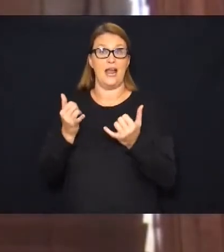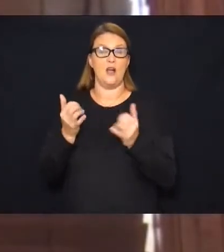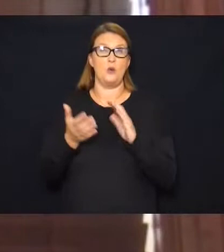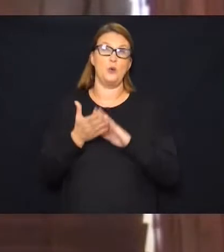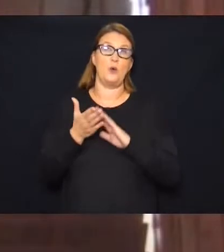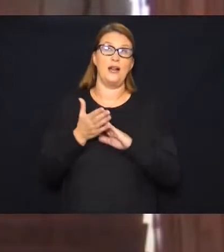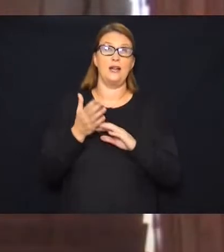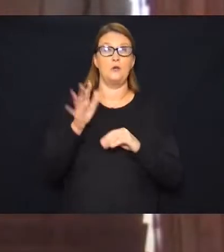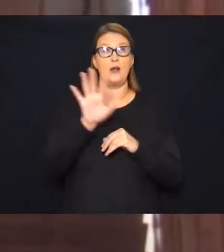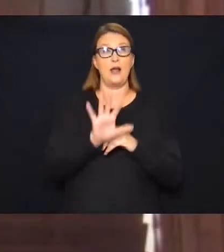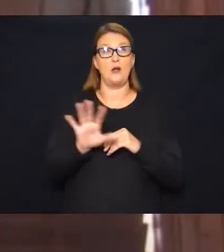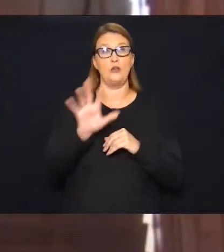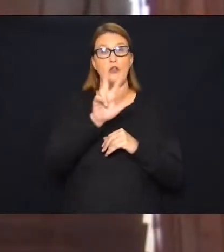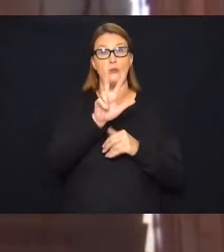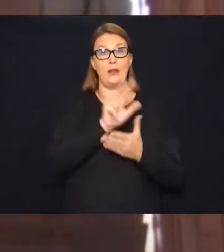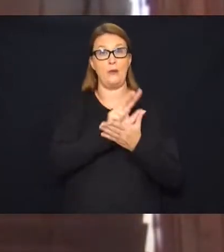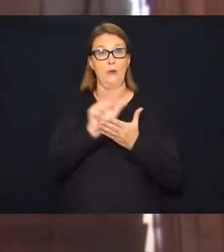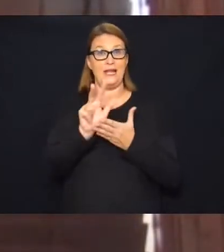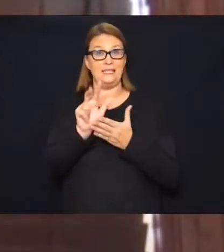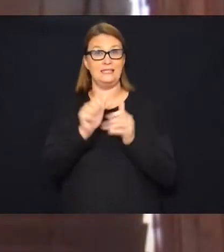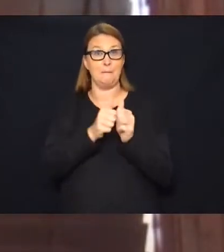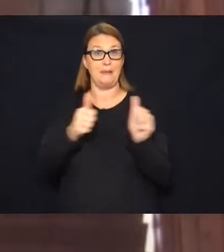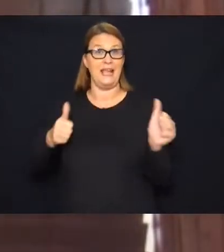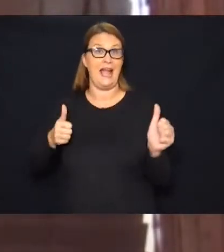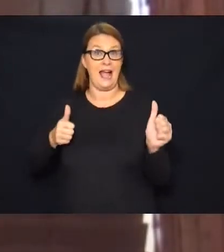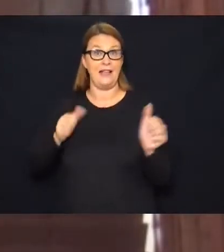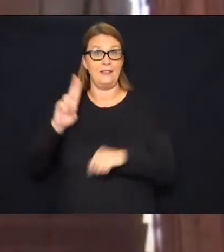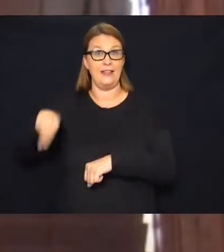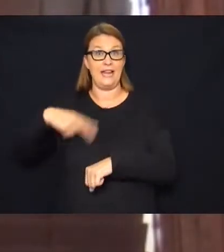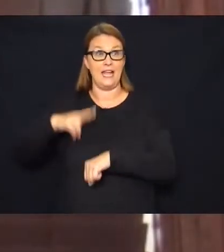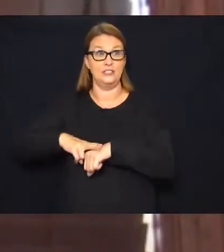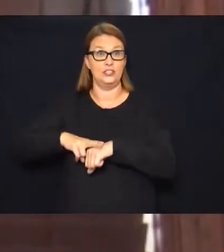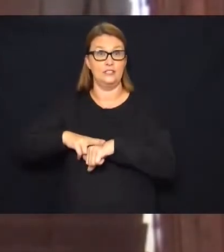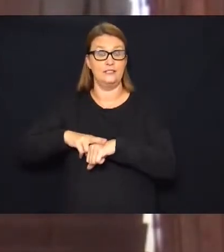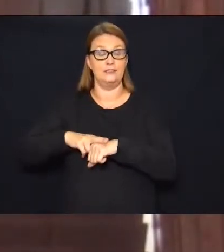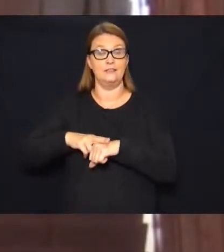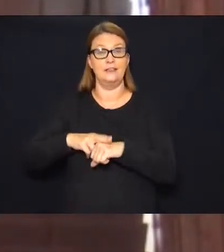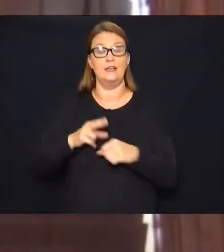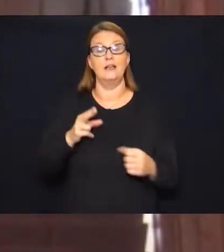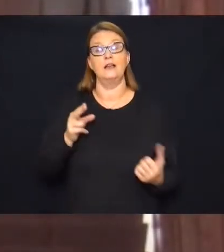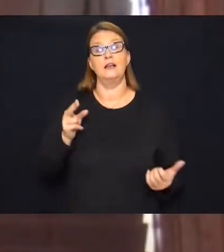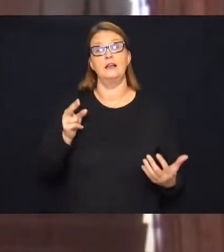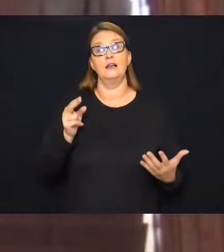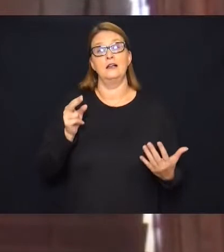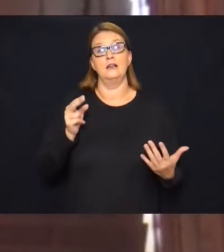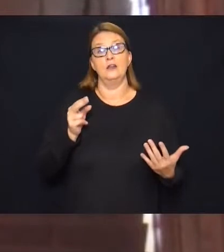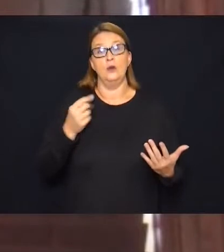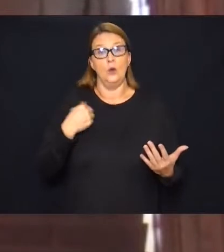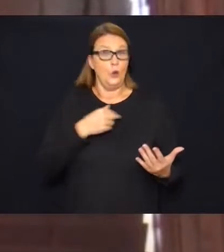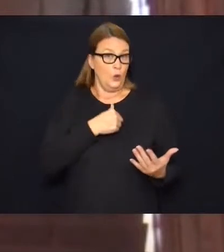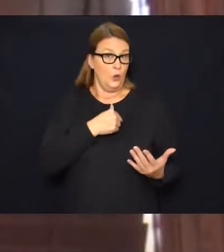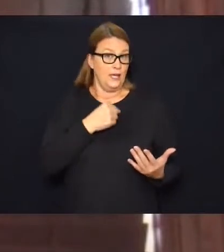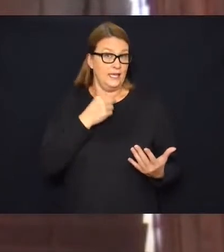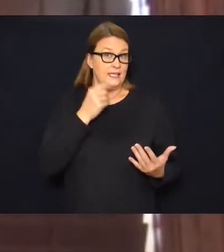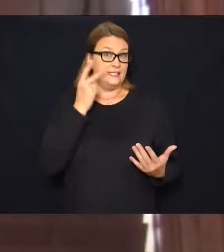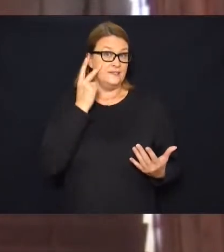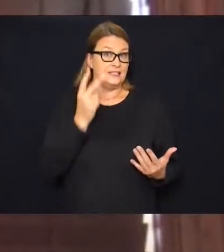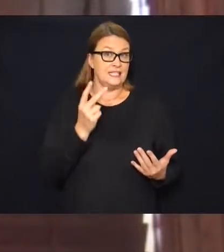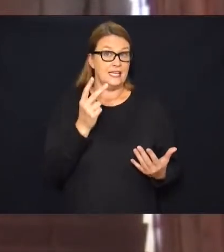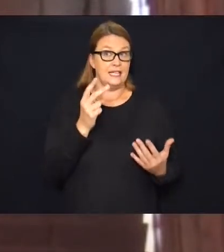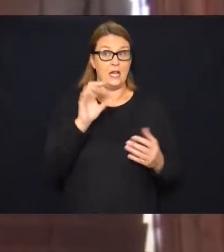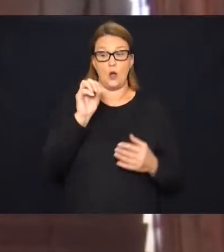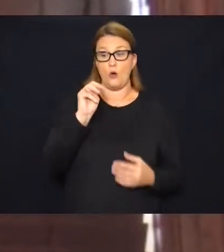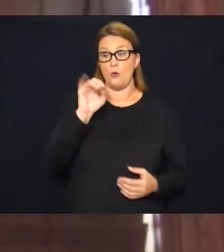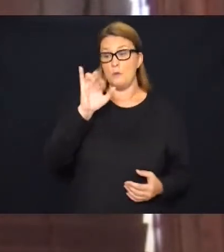about 3 weeks or so behind the nation, where the nation saw the number of